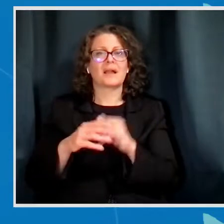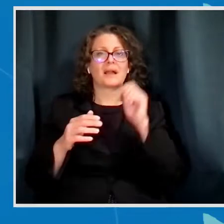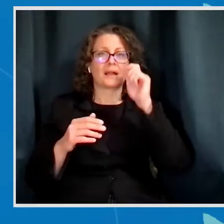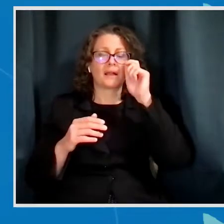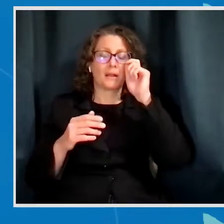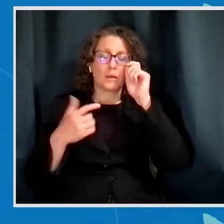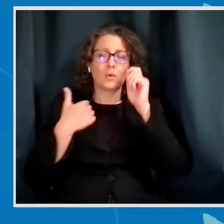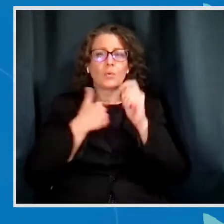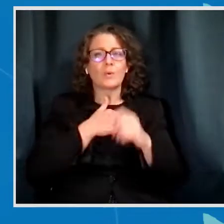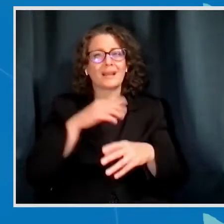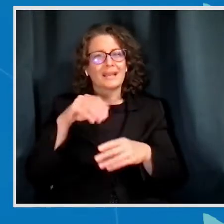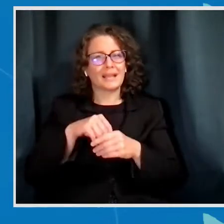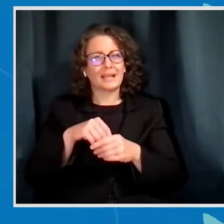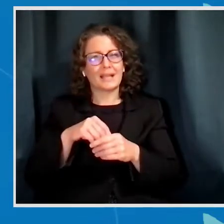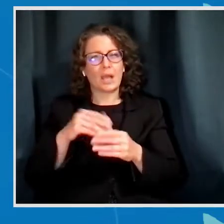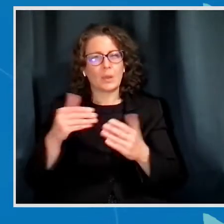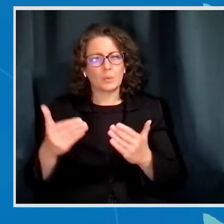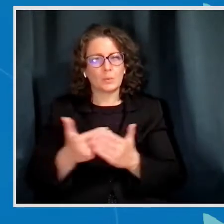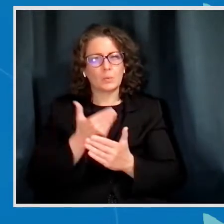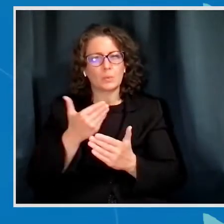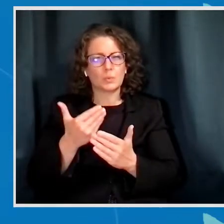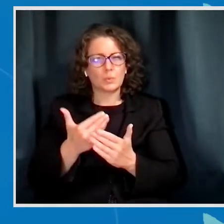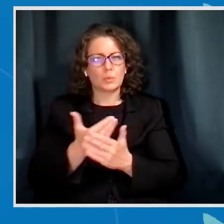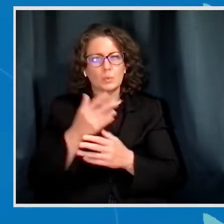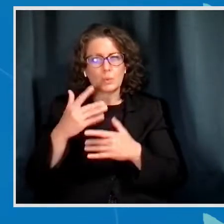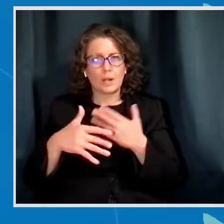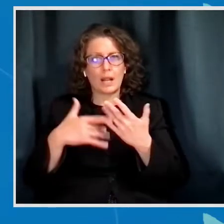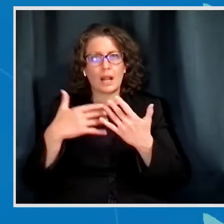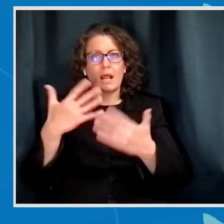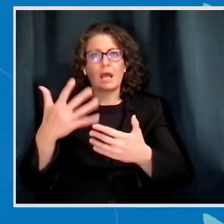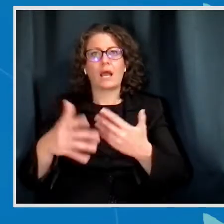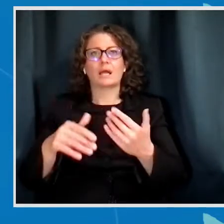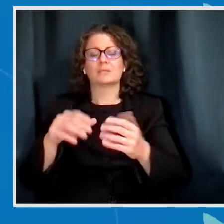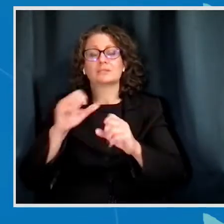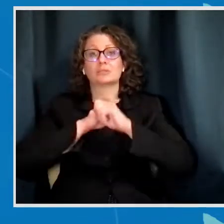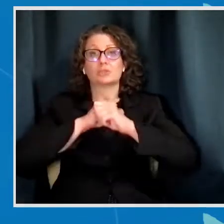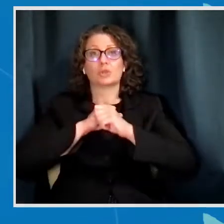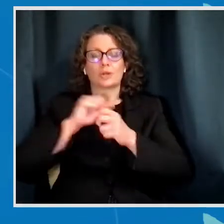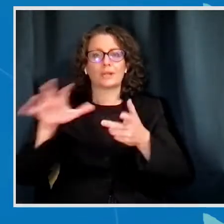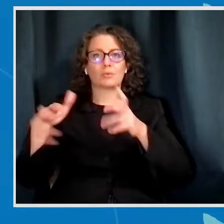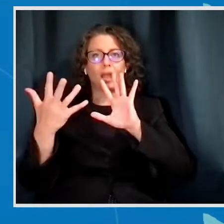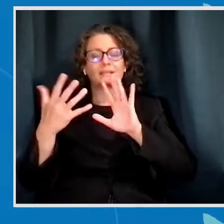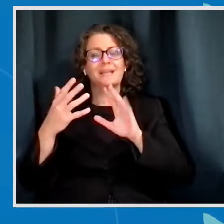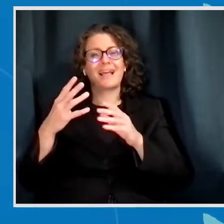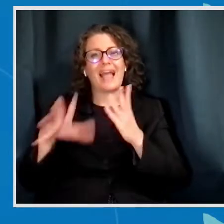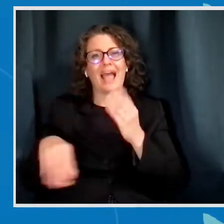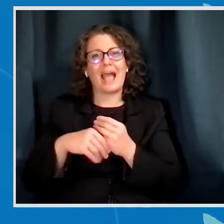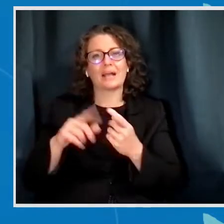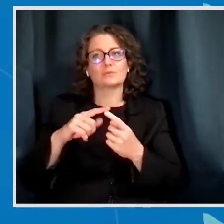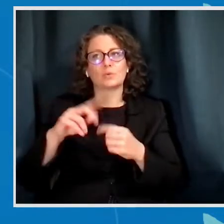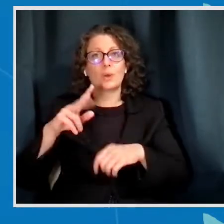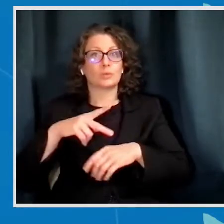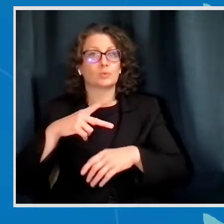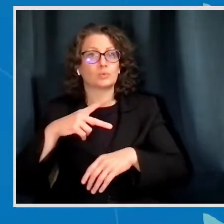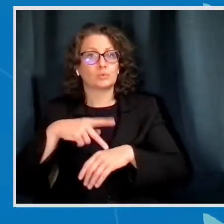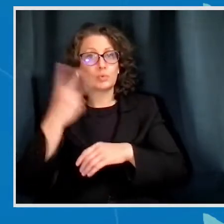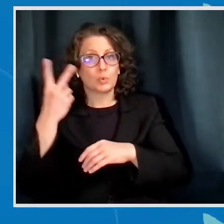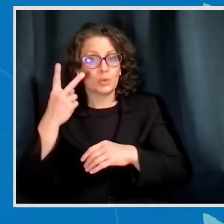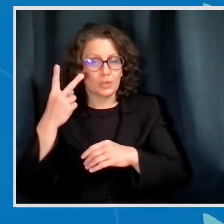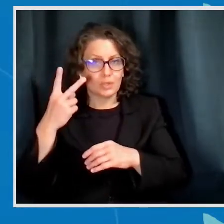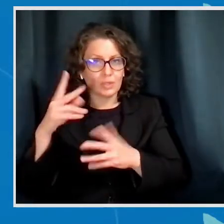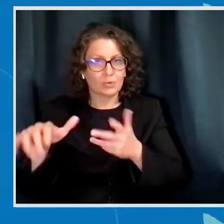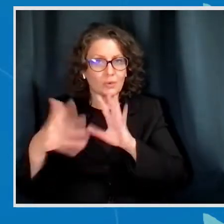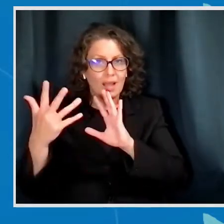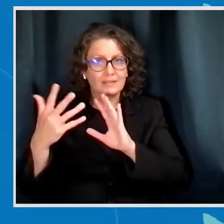unfolding security crisis that adds to what has been a dual crisis, but possibly even more